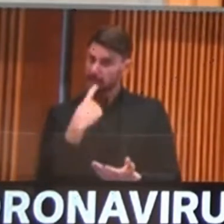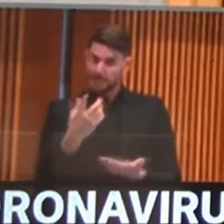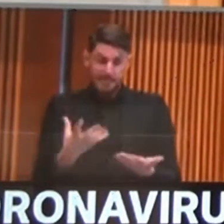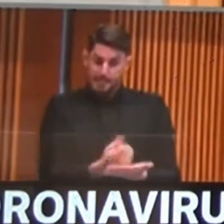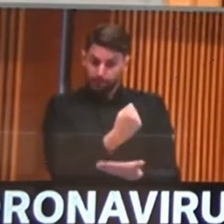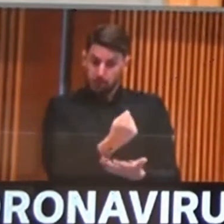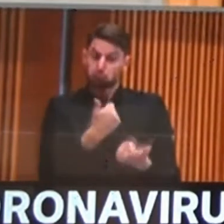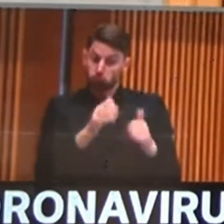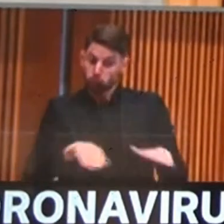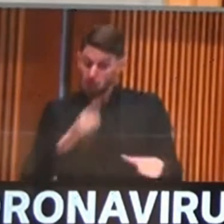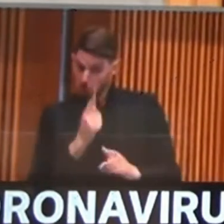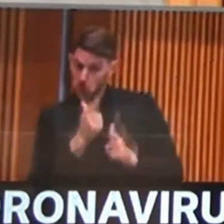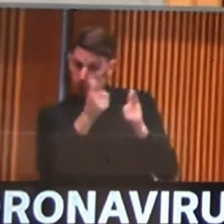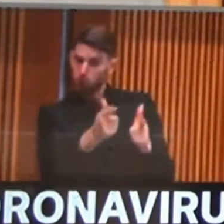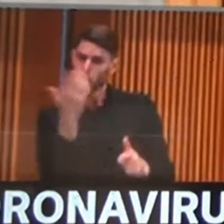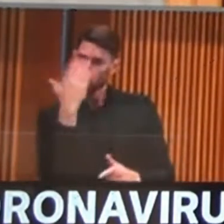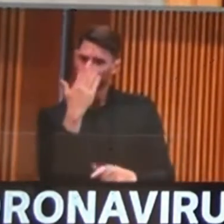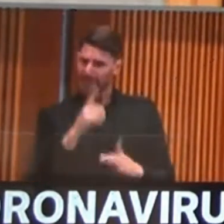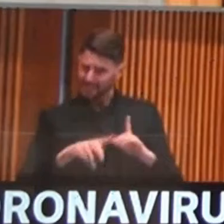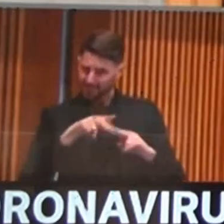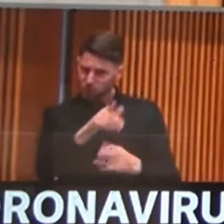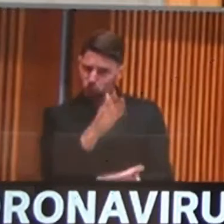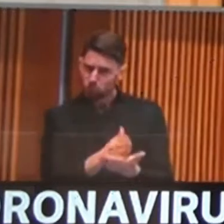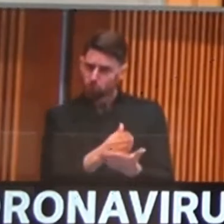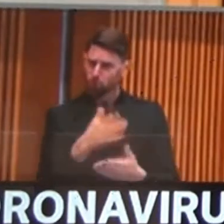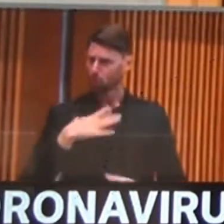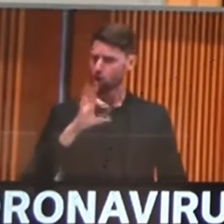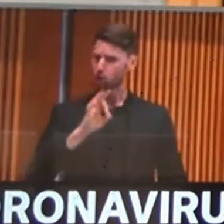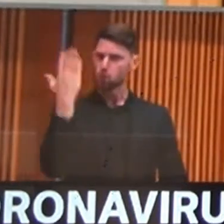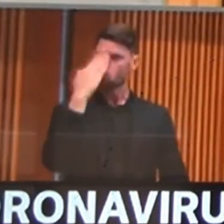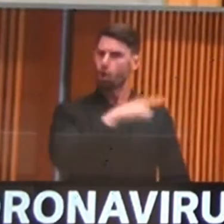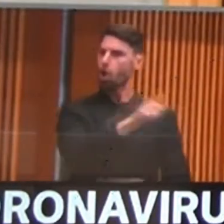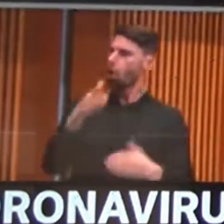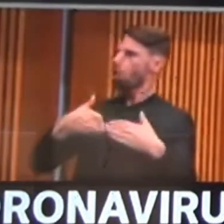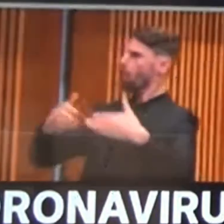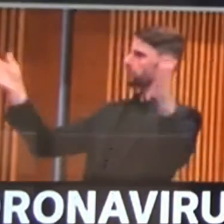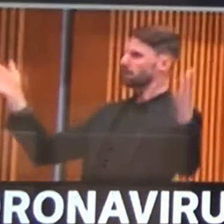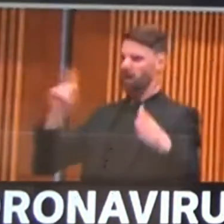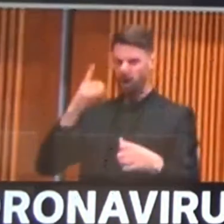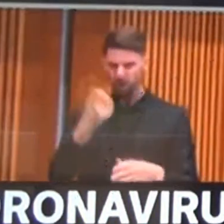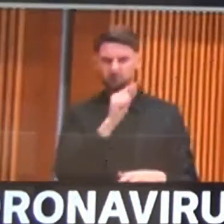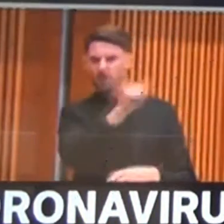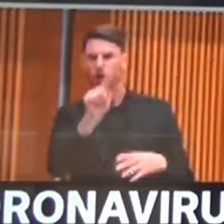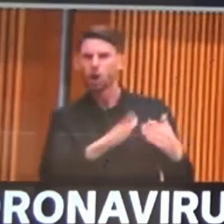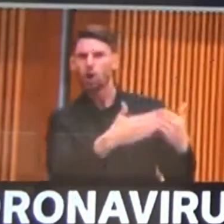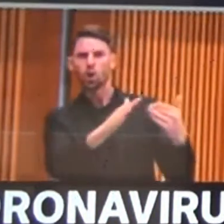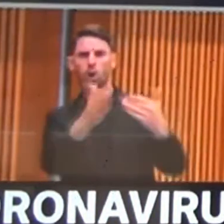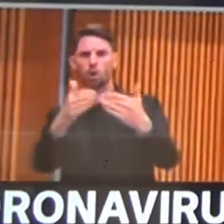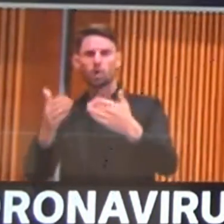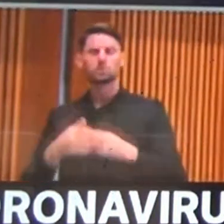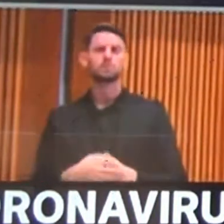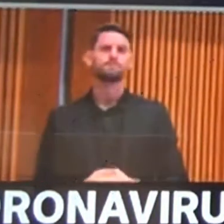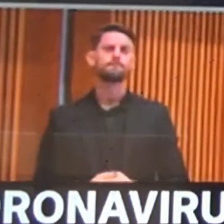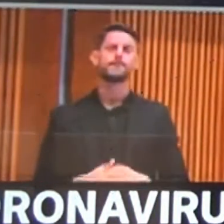And if so, why aren't schools opening completely across the country for term 2? So I think the Prime Minister addressed that